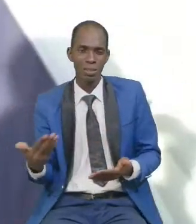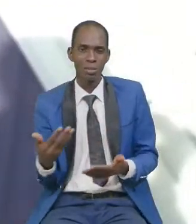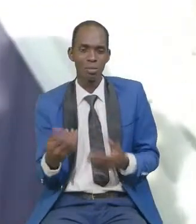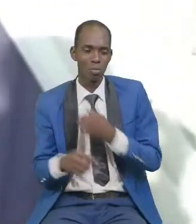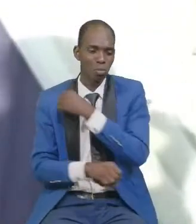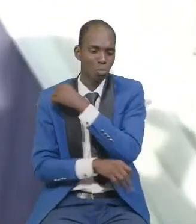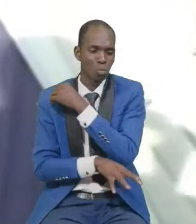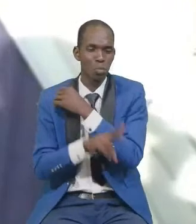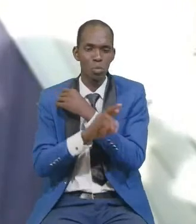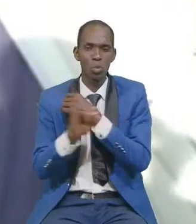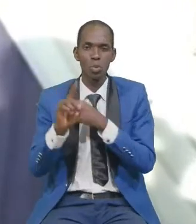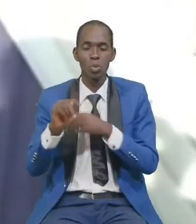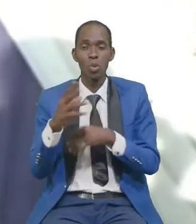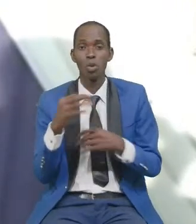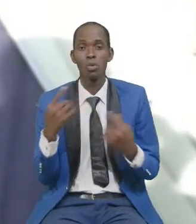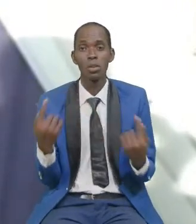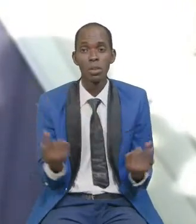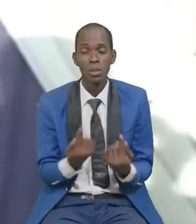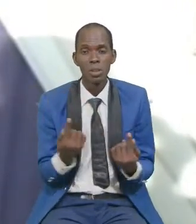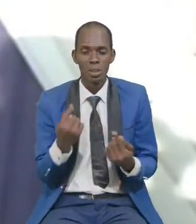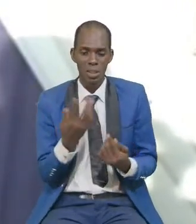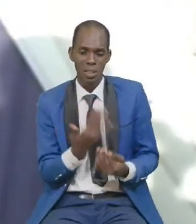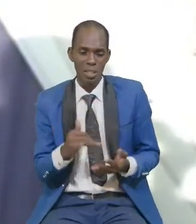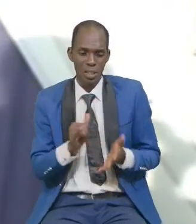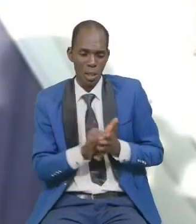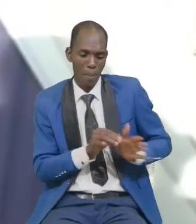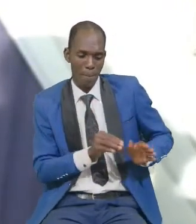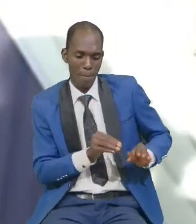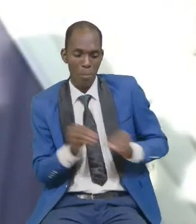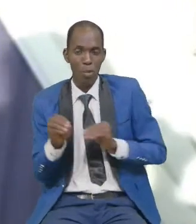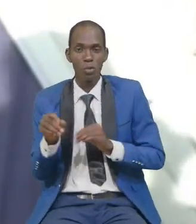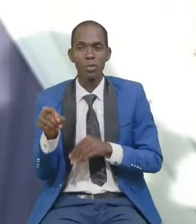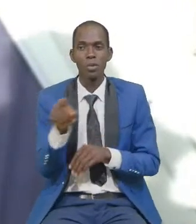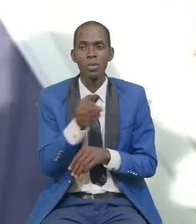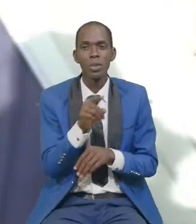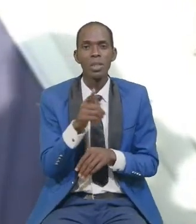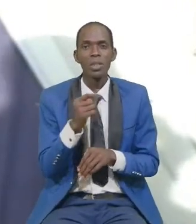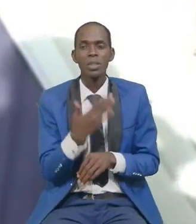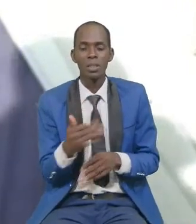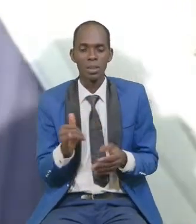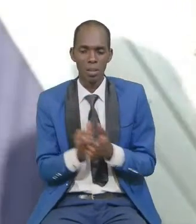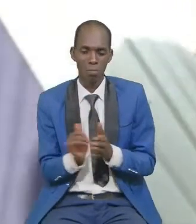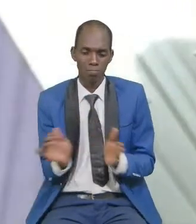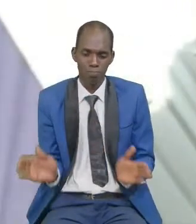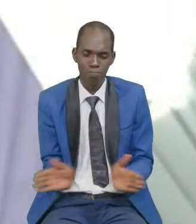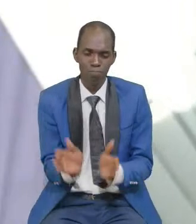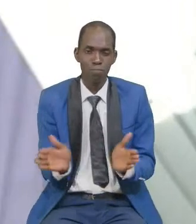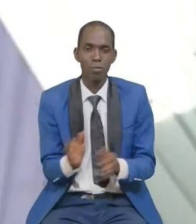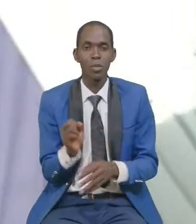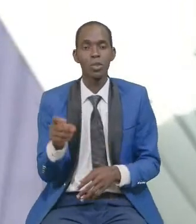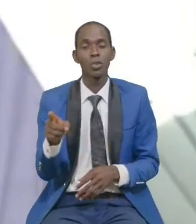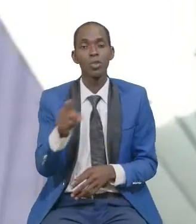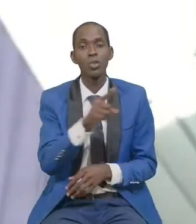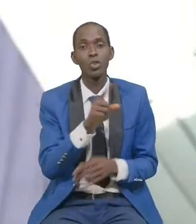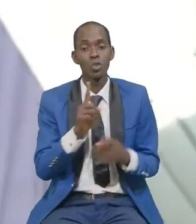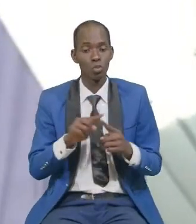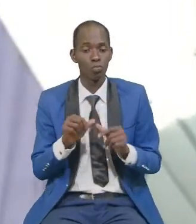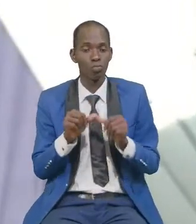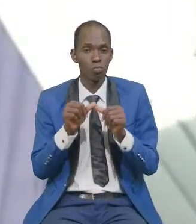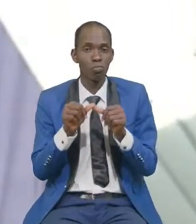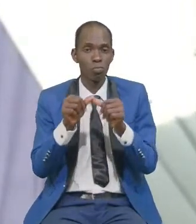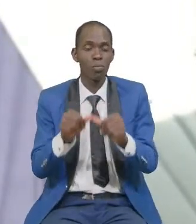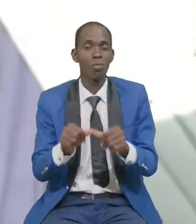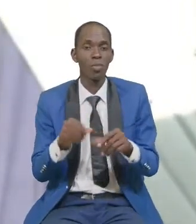that depravity, the sin that drives you and the sin that propels you to keep on